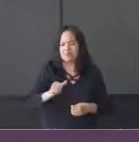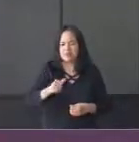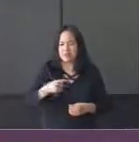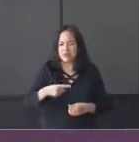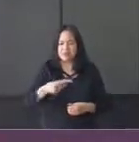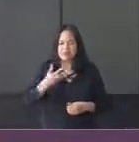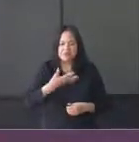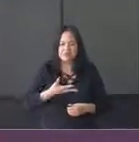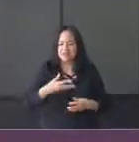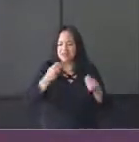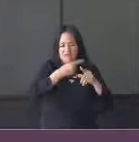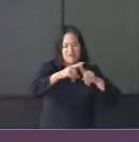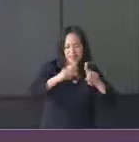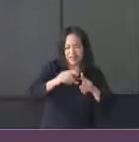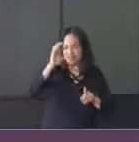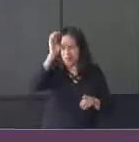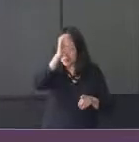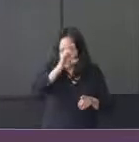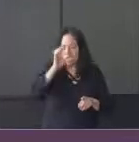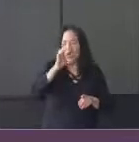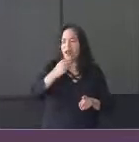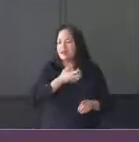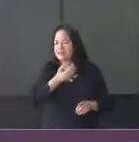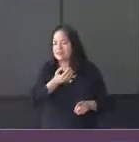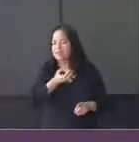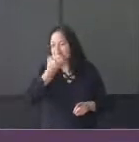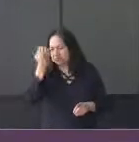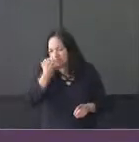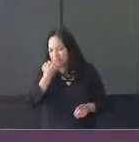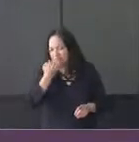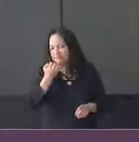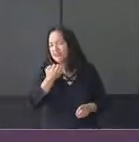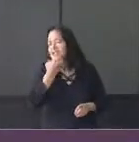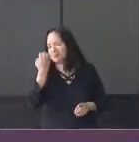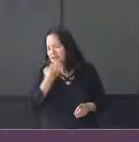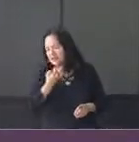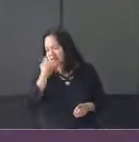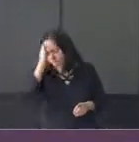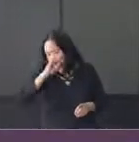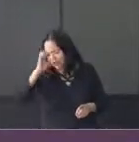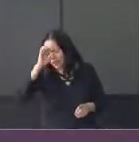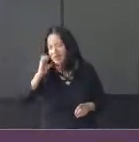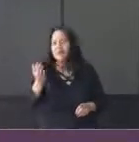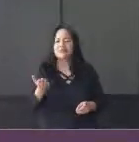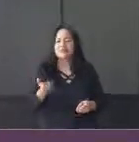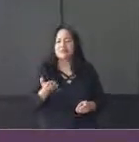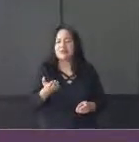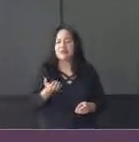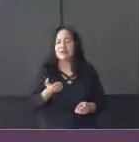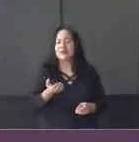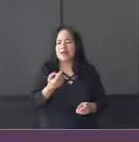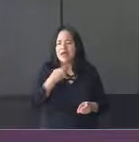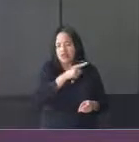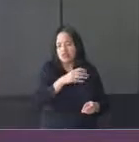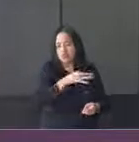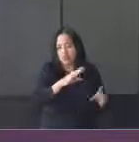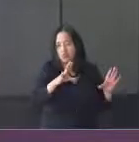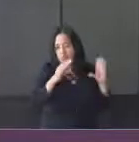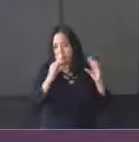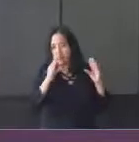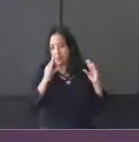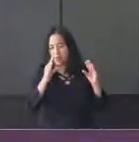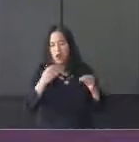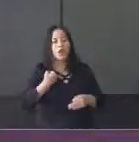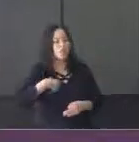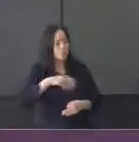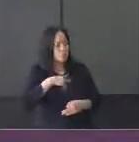visions, perspectives, diverse cultural perspectives, and through them we can understand and get to know